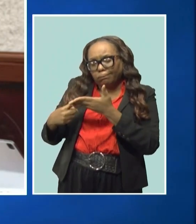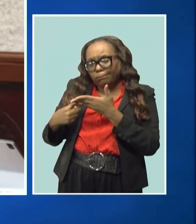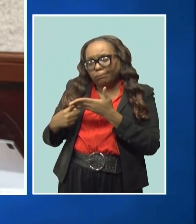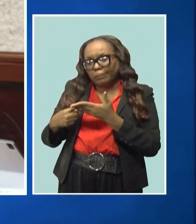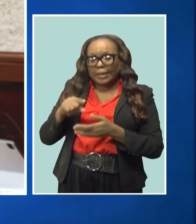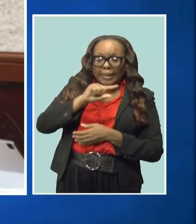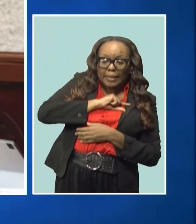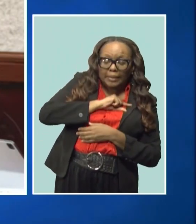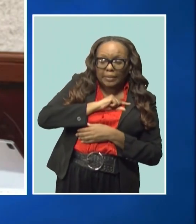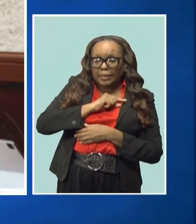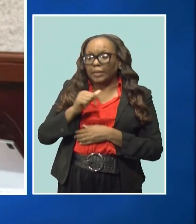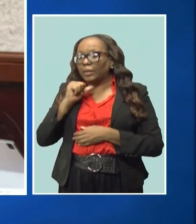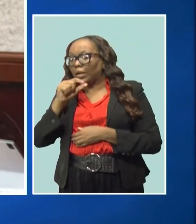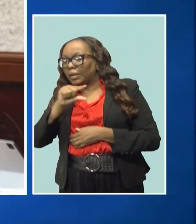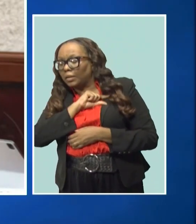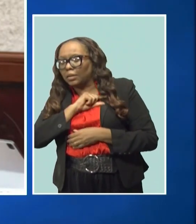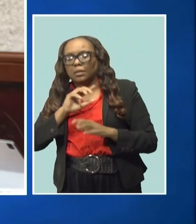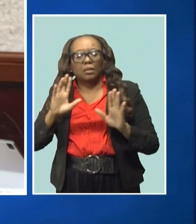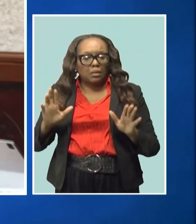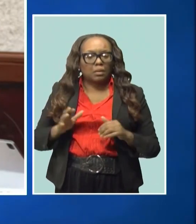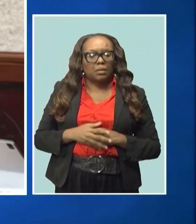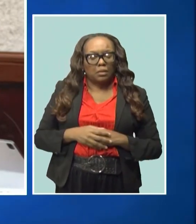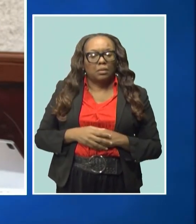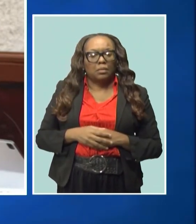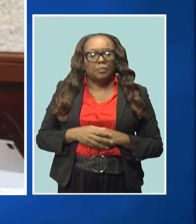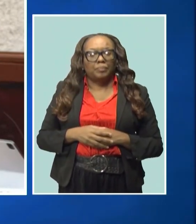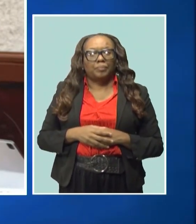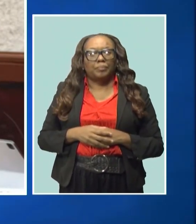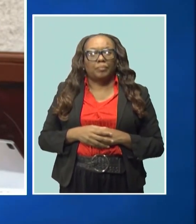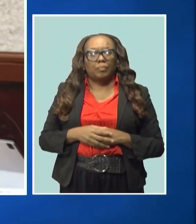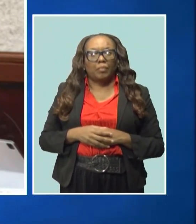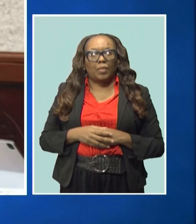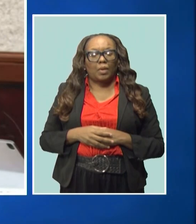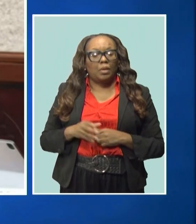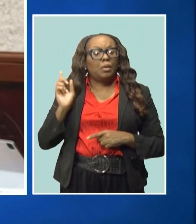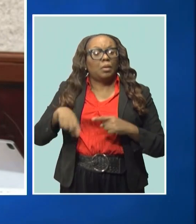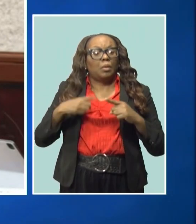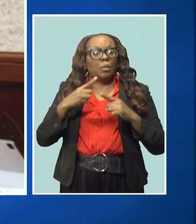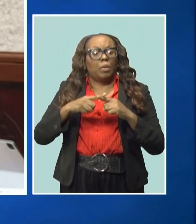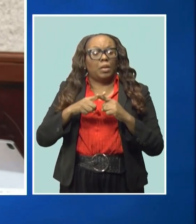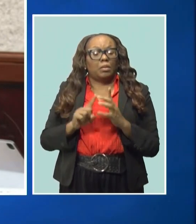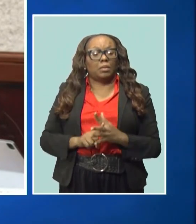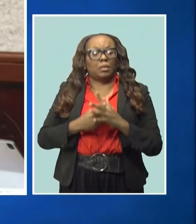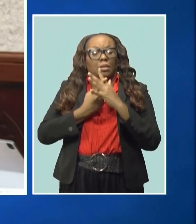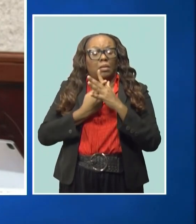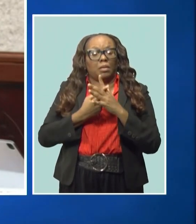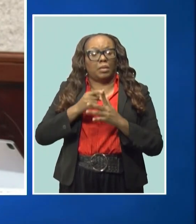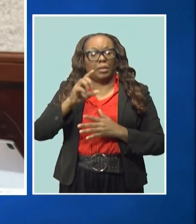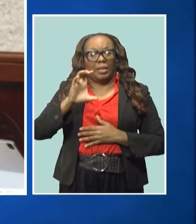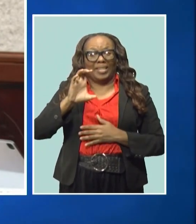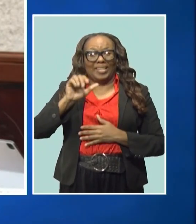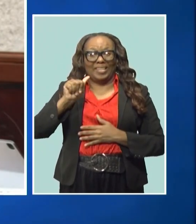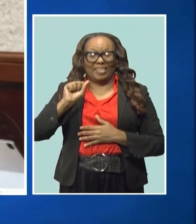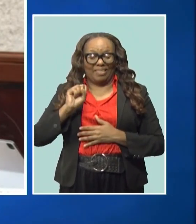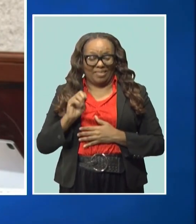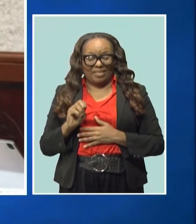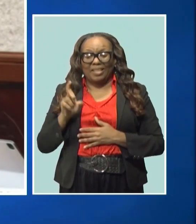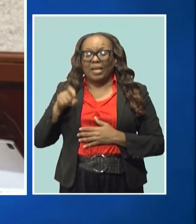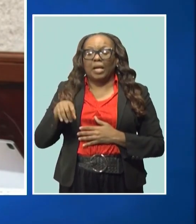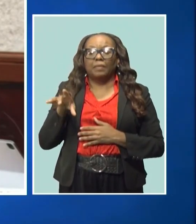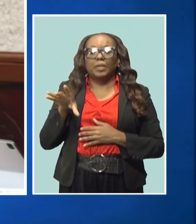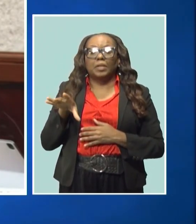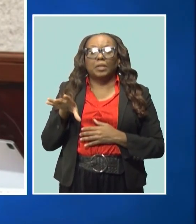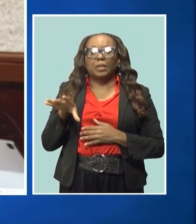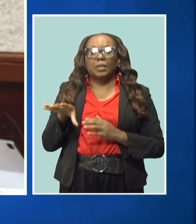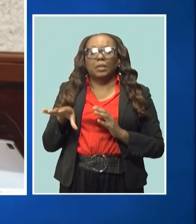the first thing you have to do is to empanel a jury. And you know what that is like. The system of